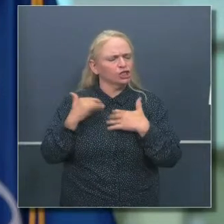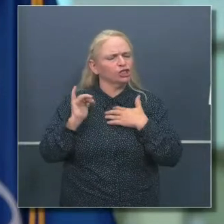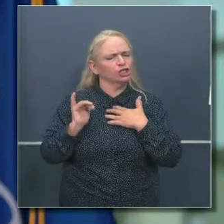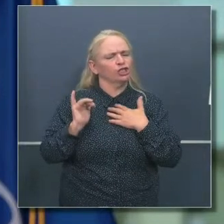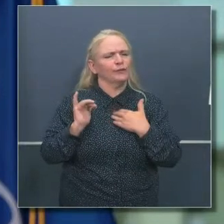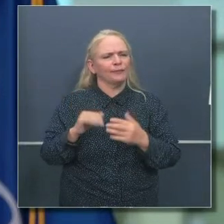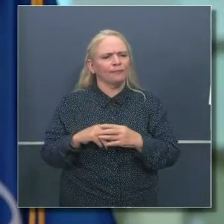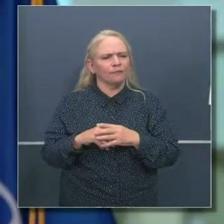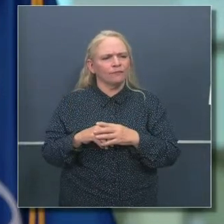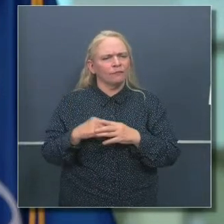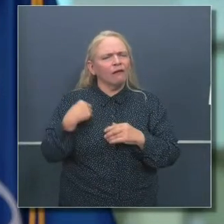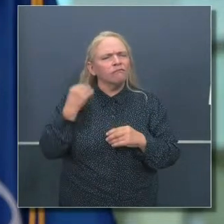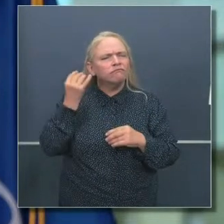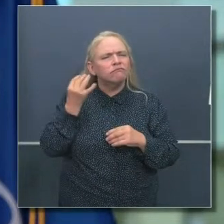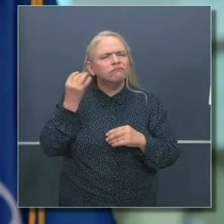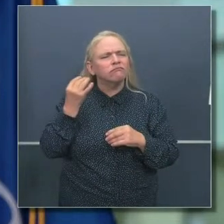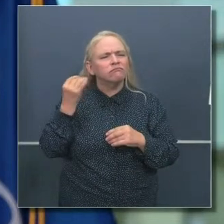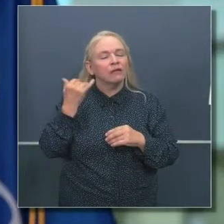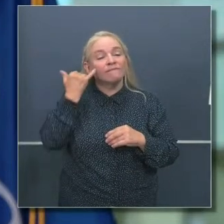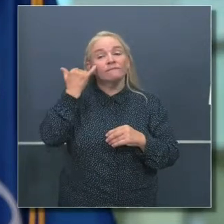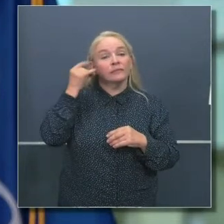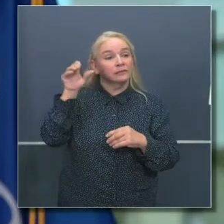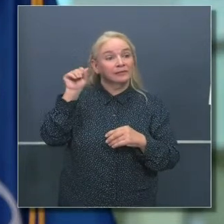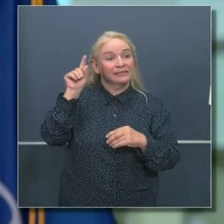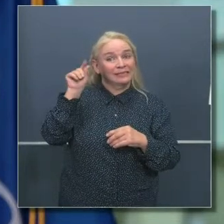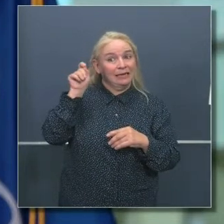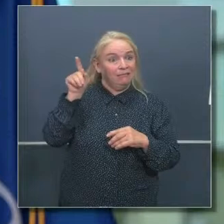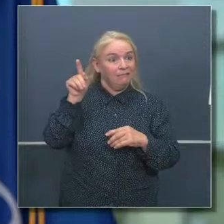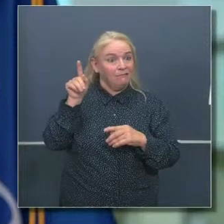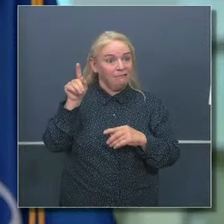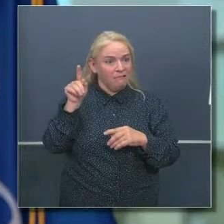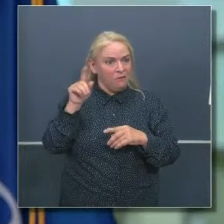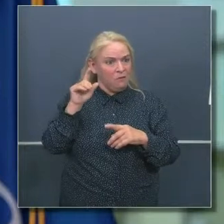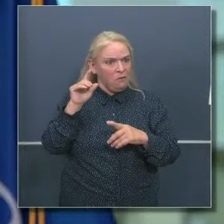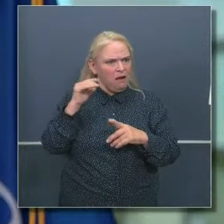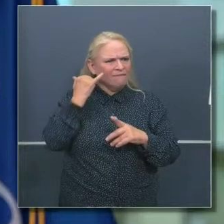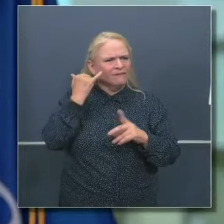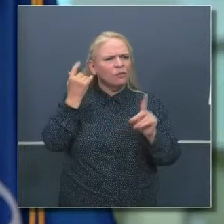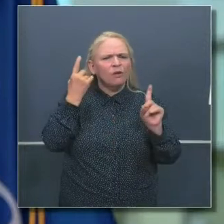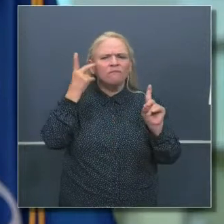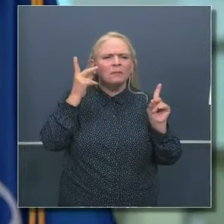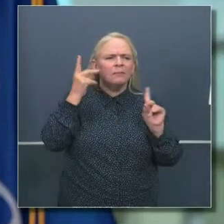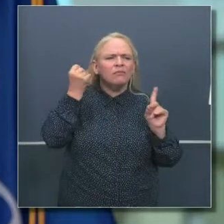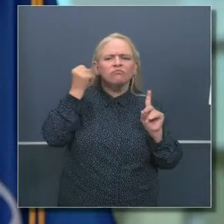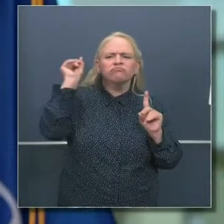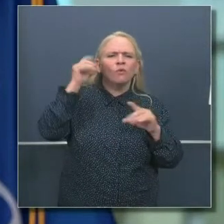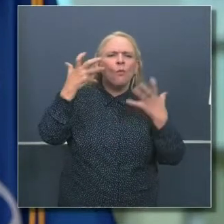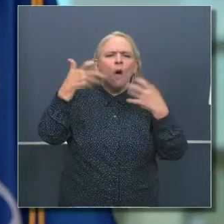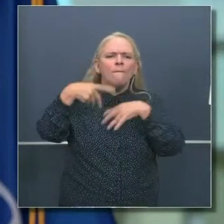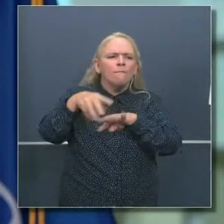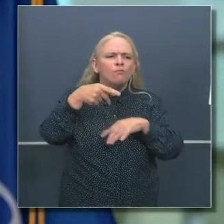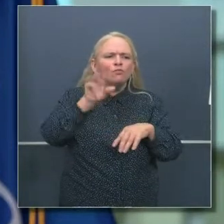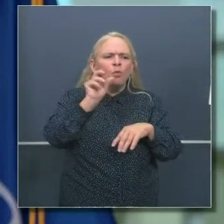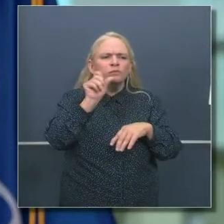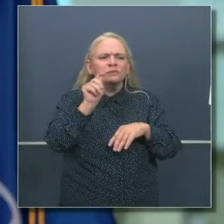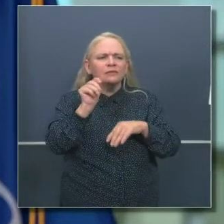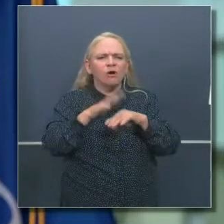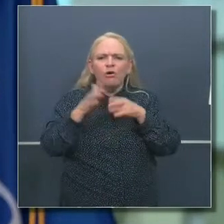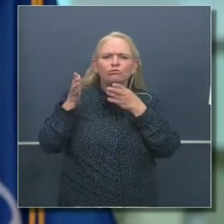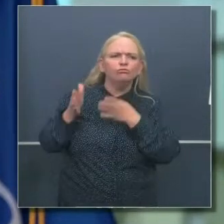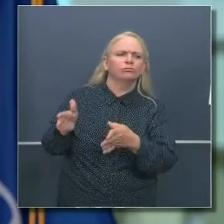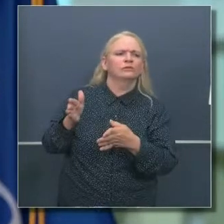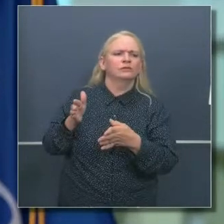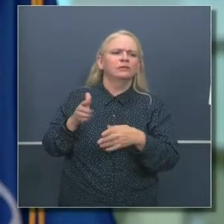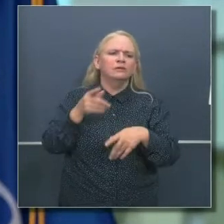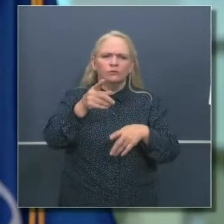the state's approach to maybe dealing with protesters or large groups of people that are out on the street. And also, you talk about